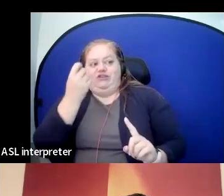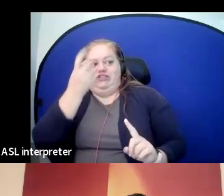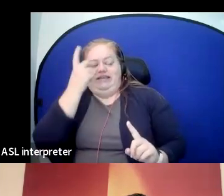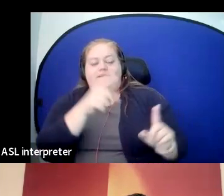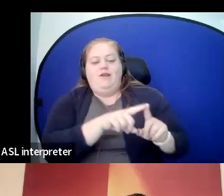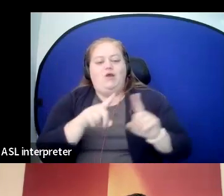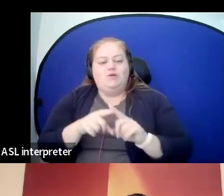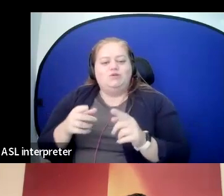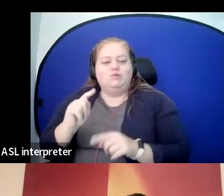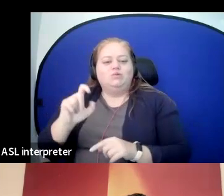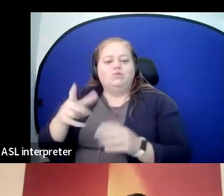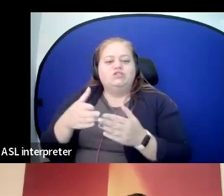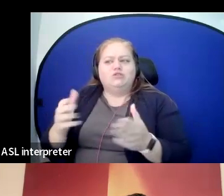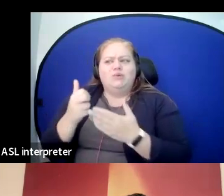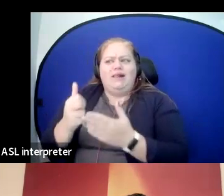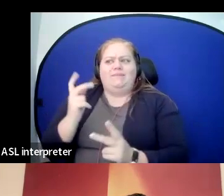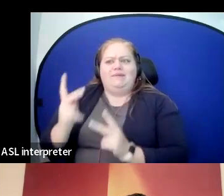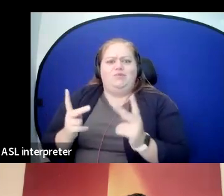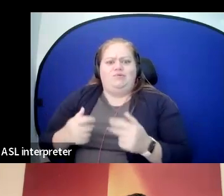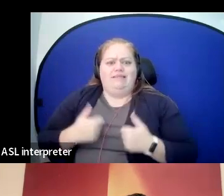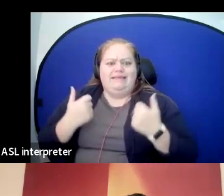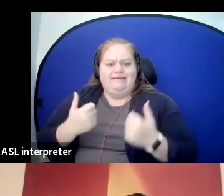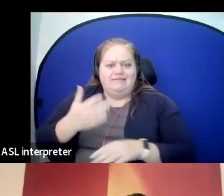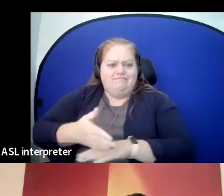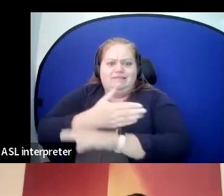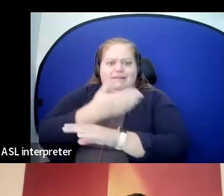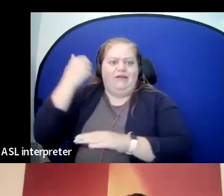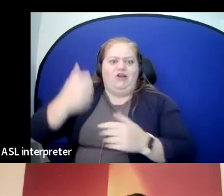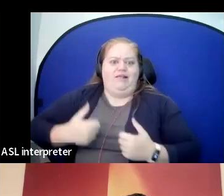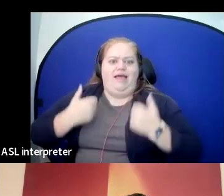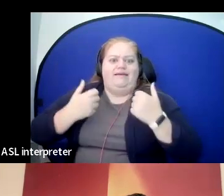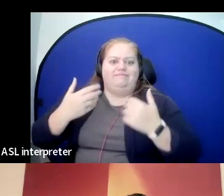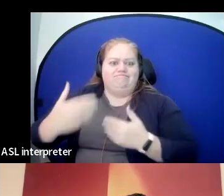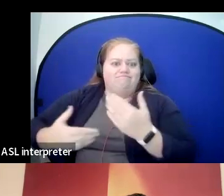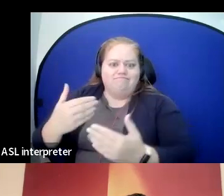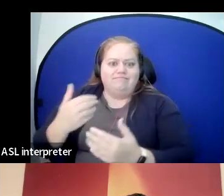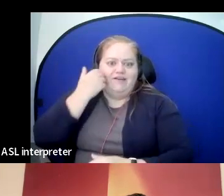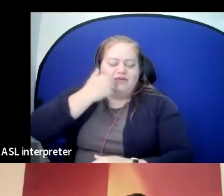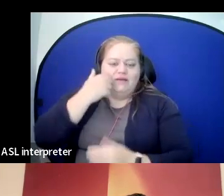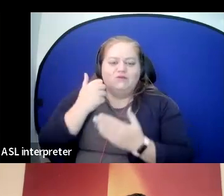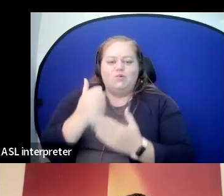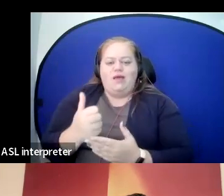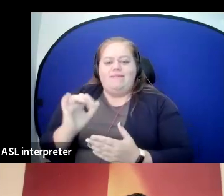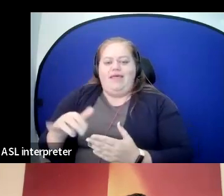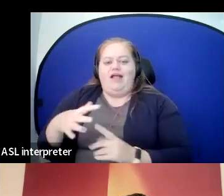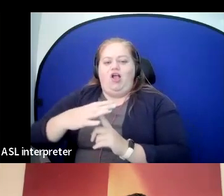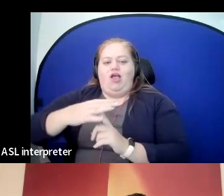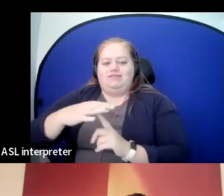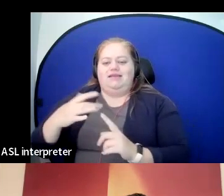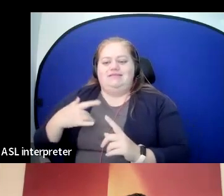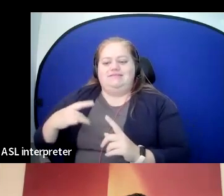tools in general to enrich the life of people and of people who are using these. And how to kind of create that context sensitivity, not